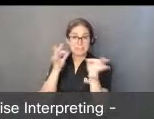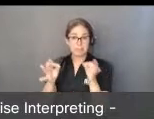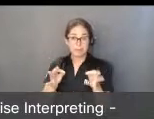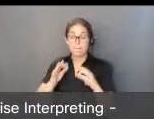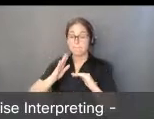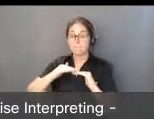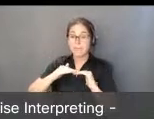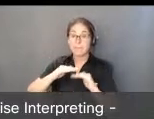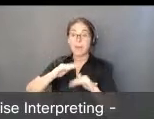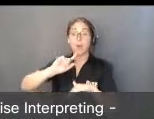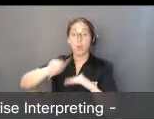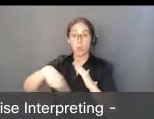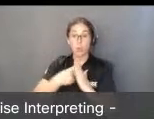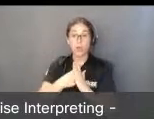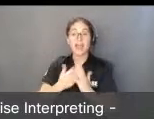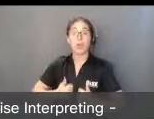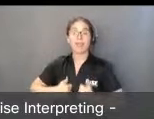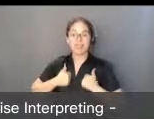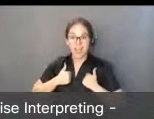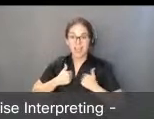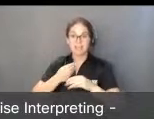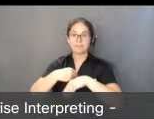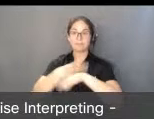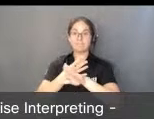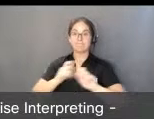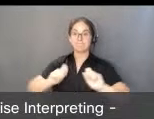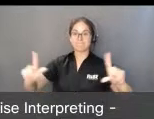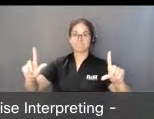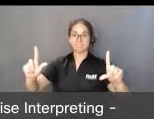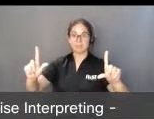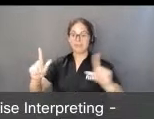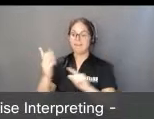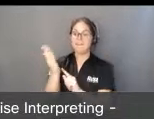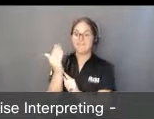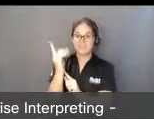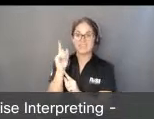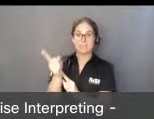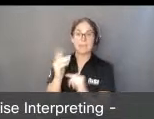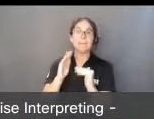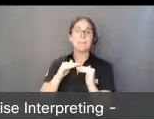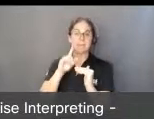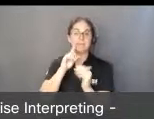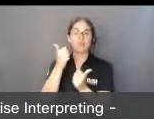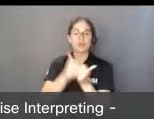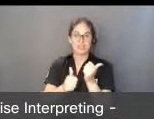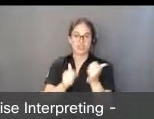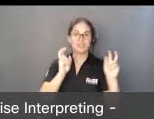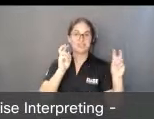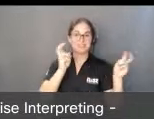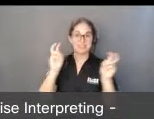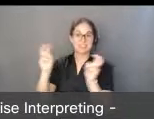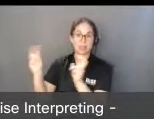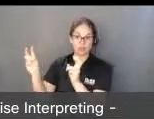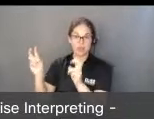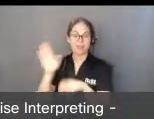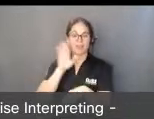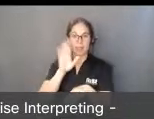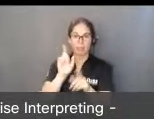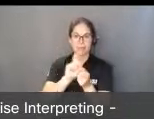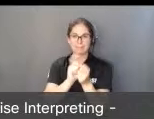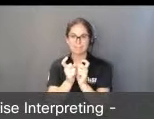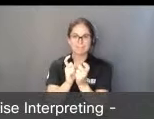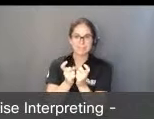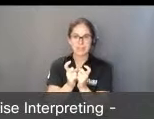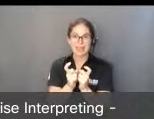1 hour of live instruction, like 15 minutes within subject areas. That will be kind of adaptable each day.